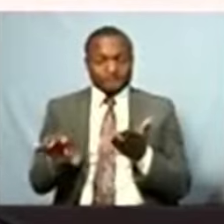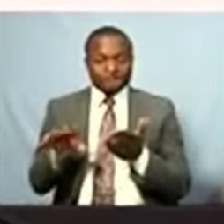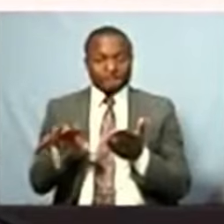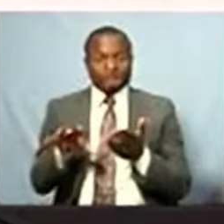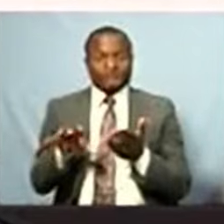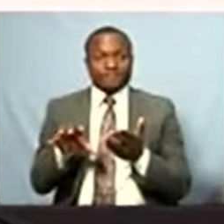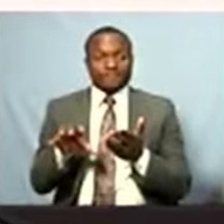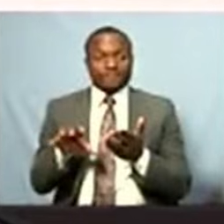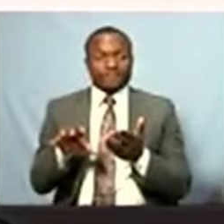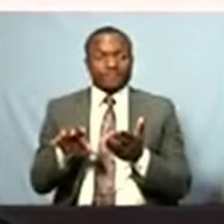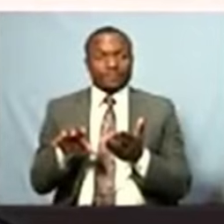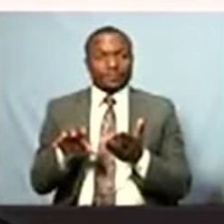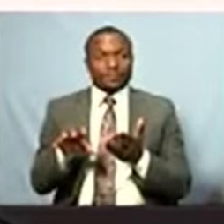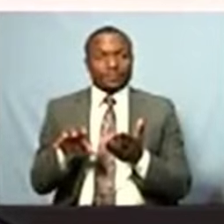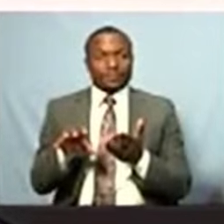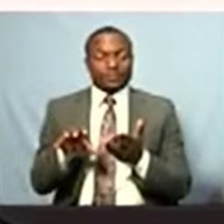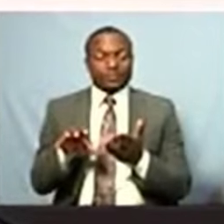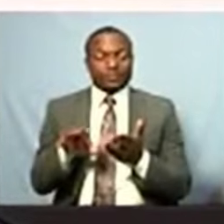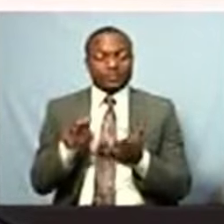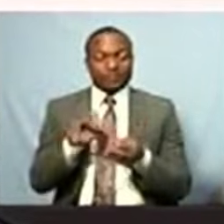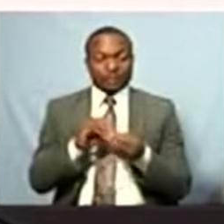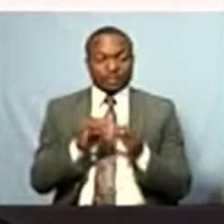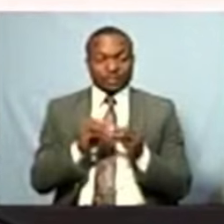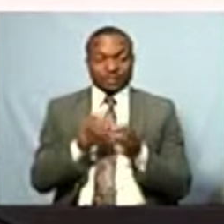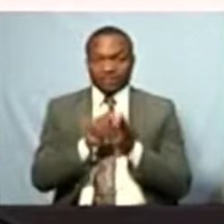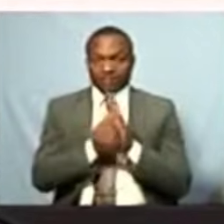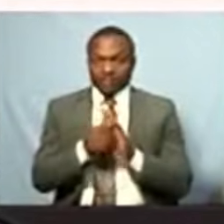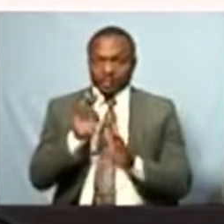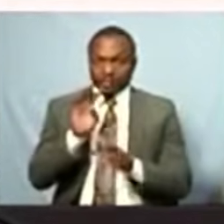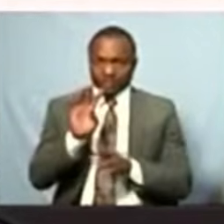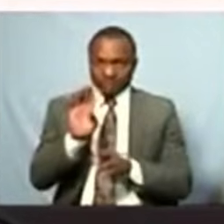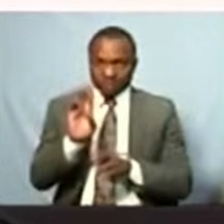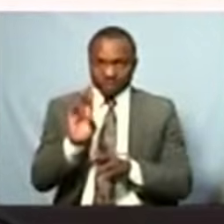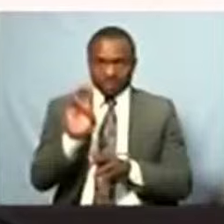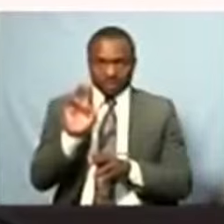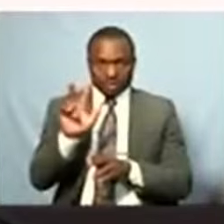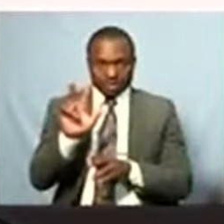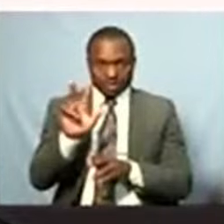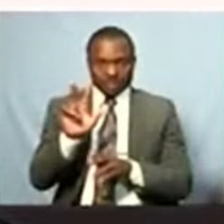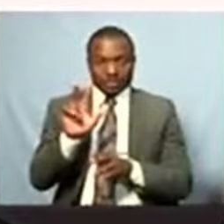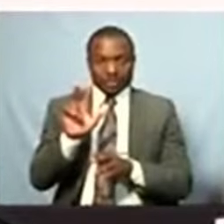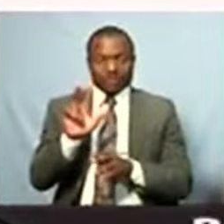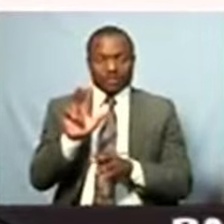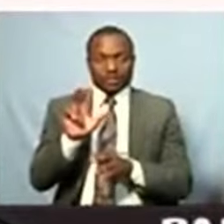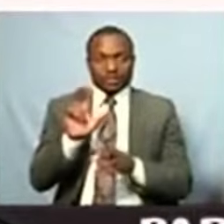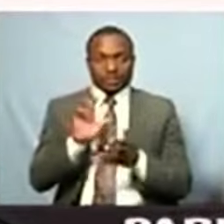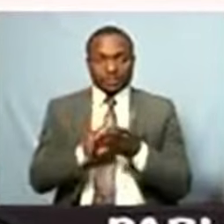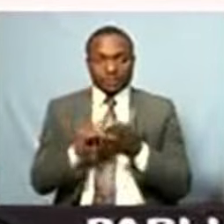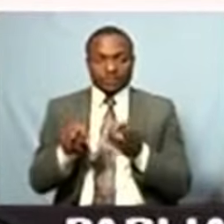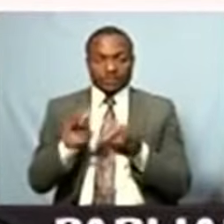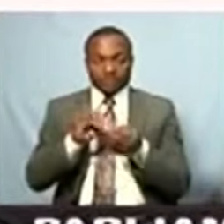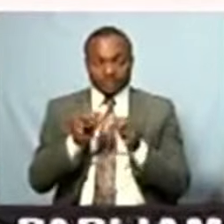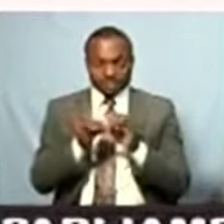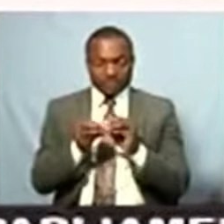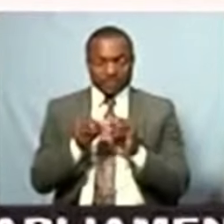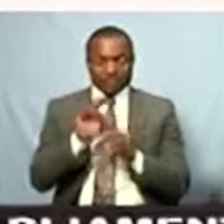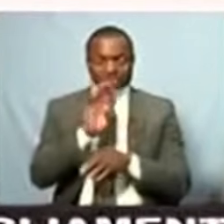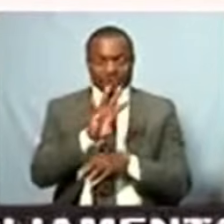figure 47, that is Article 47.3, and the substitution thereof of the figure